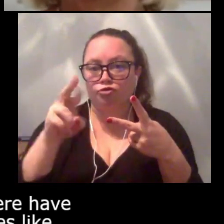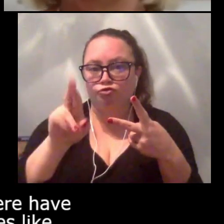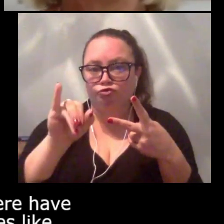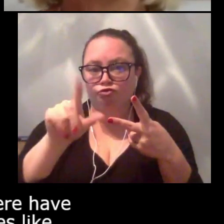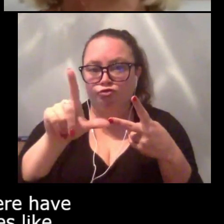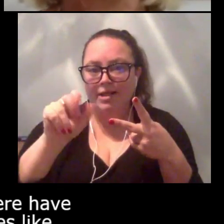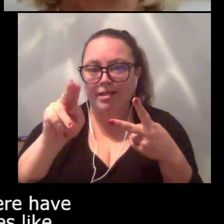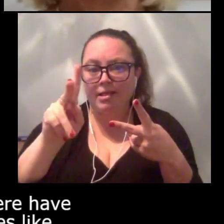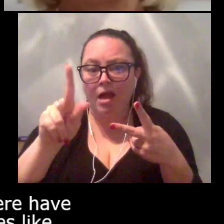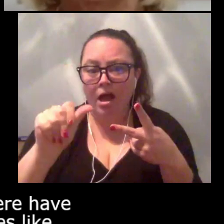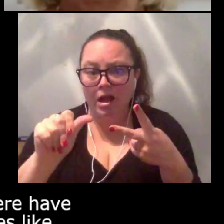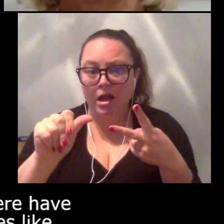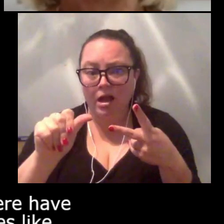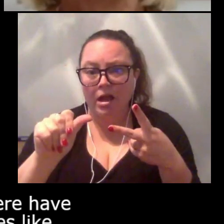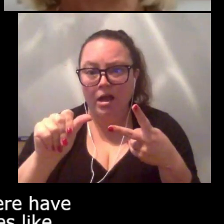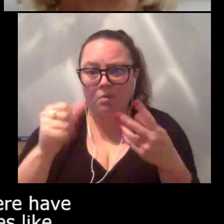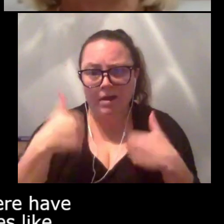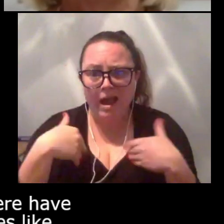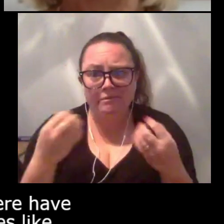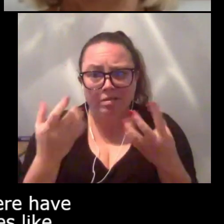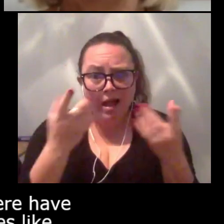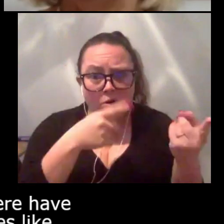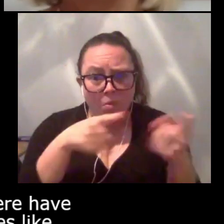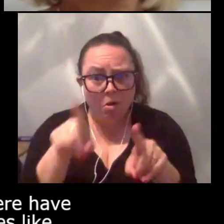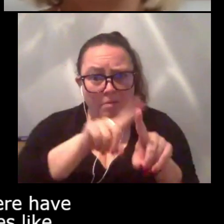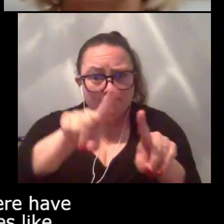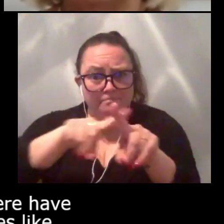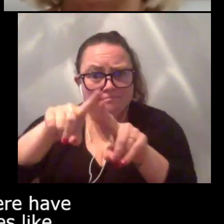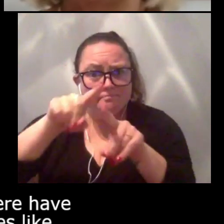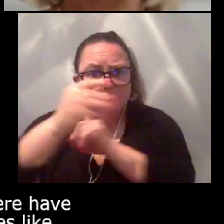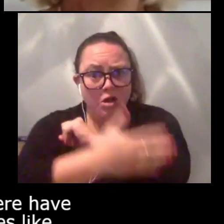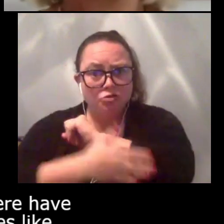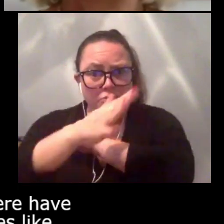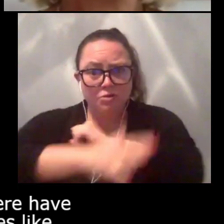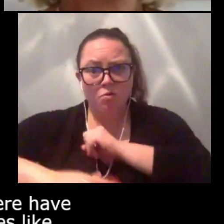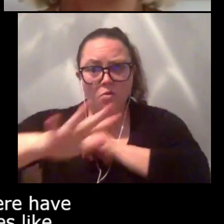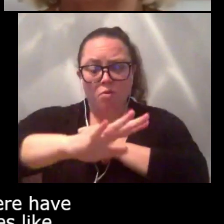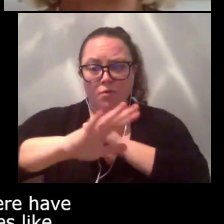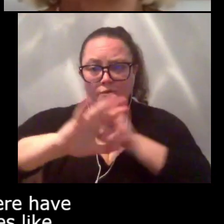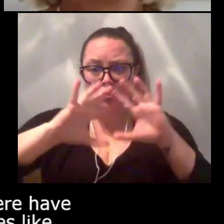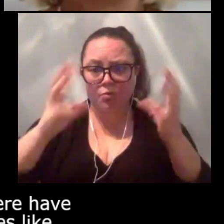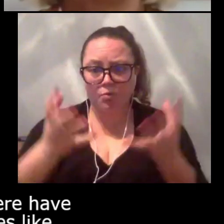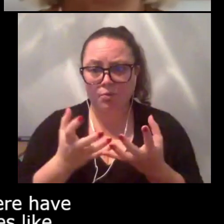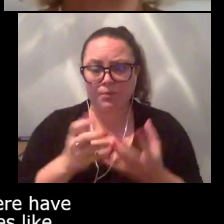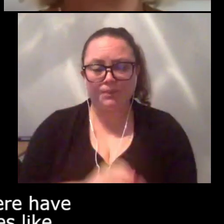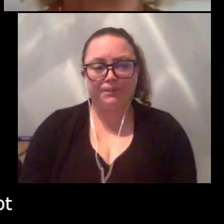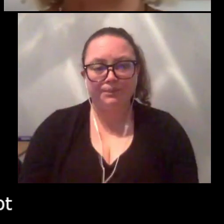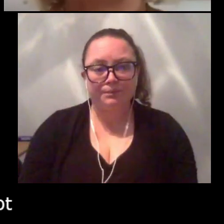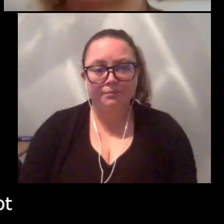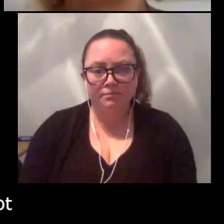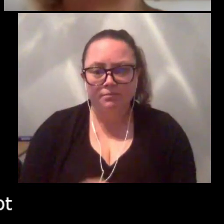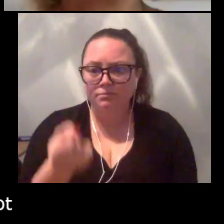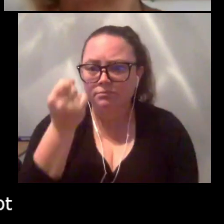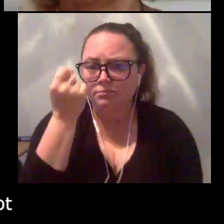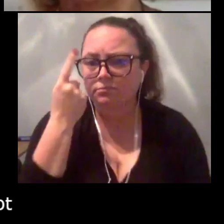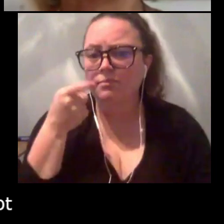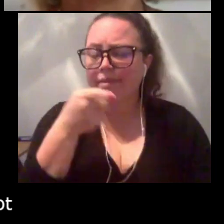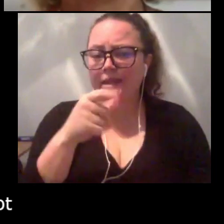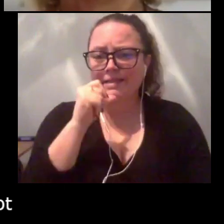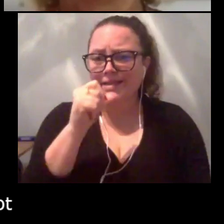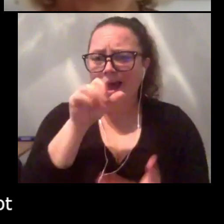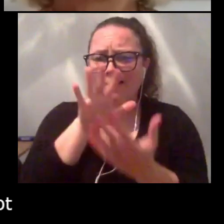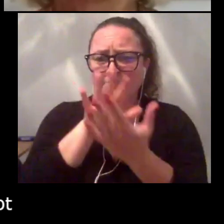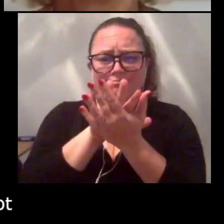happening. So this is not something that is abstract for the Internet Society